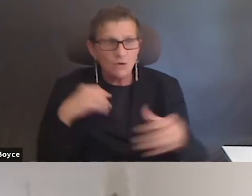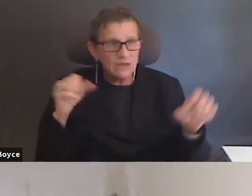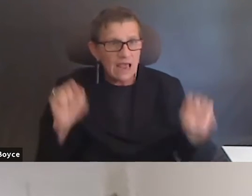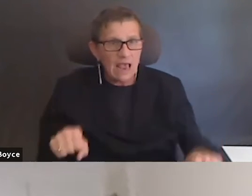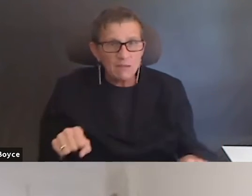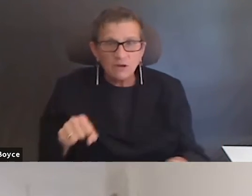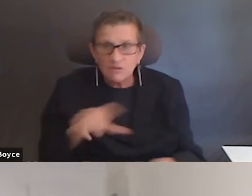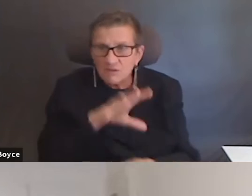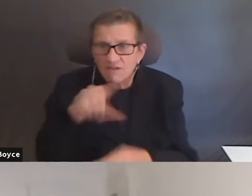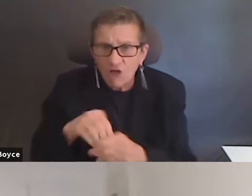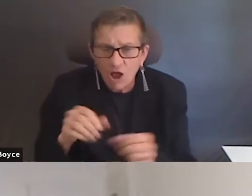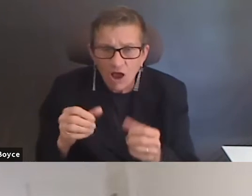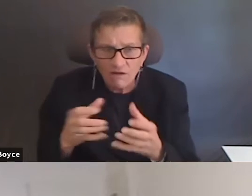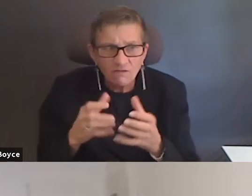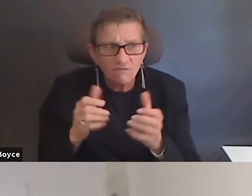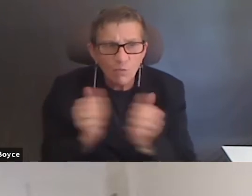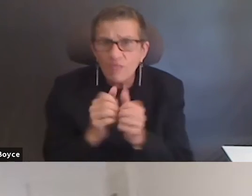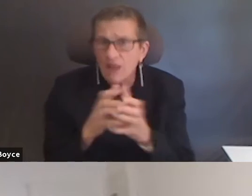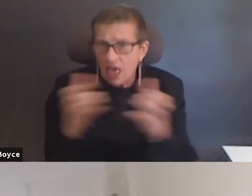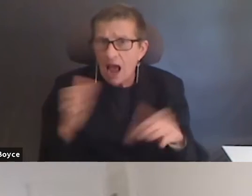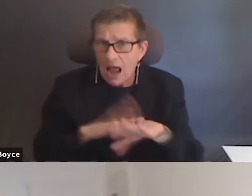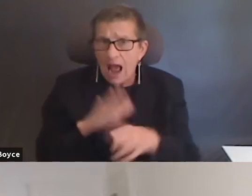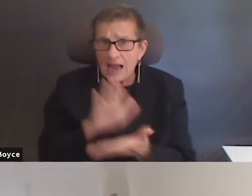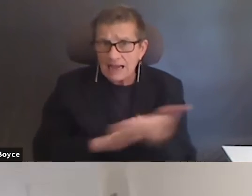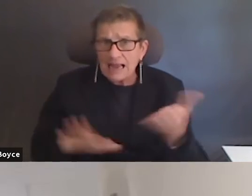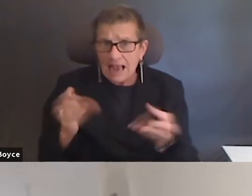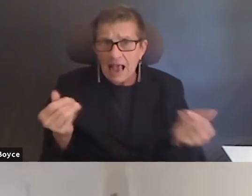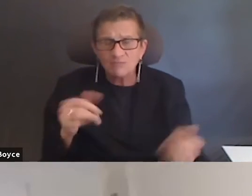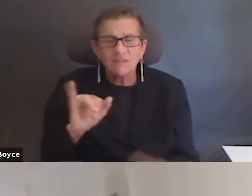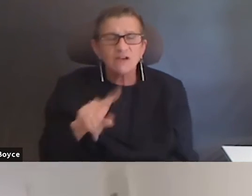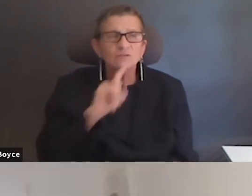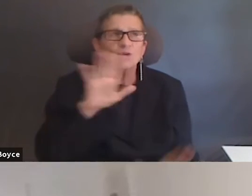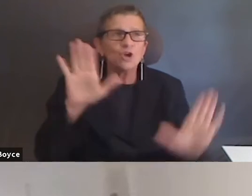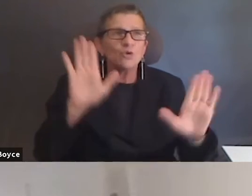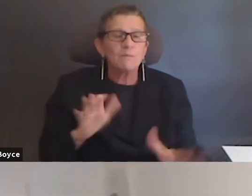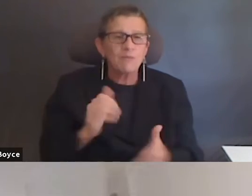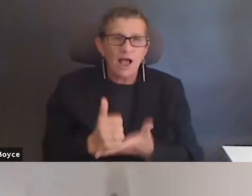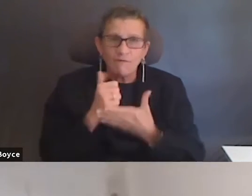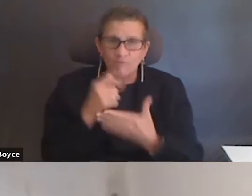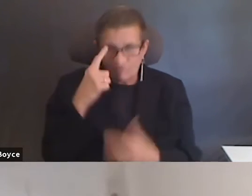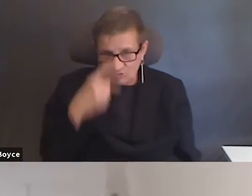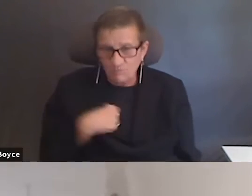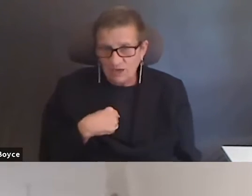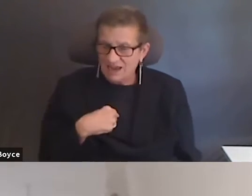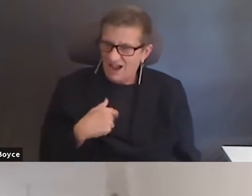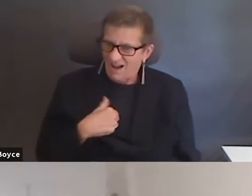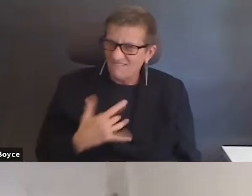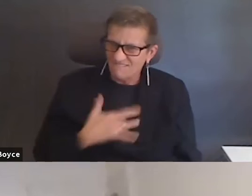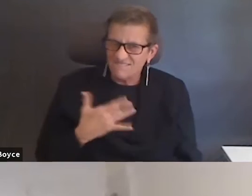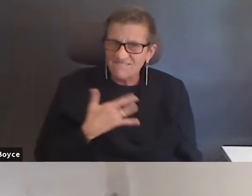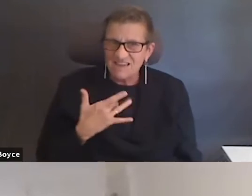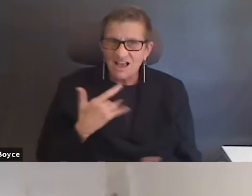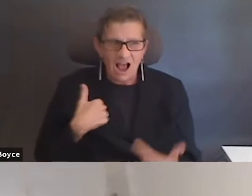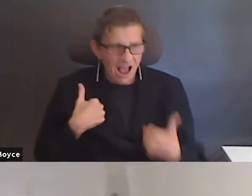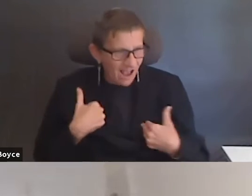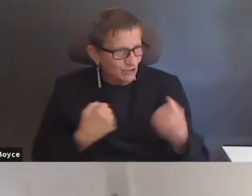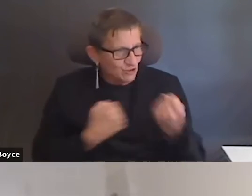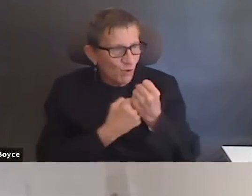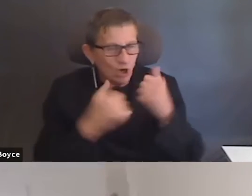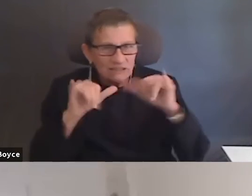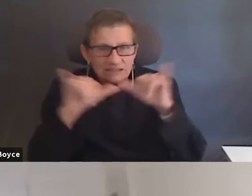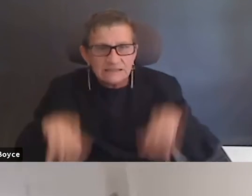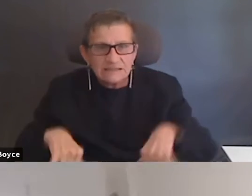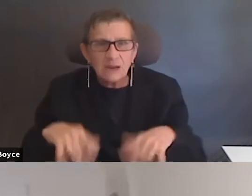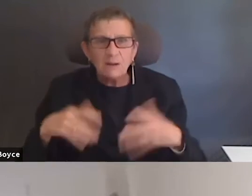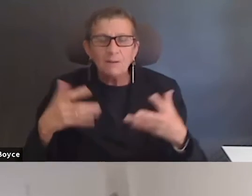get involved with a lot on campus, and that has been incredibly helpful for me to feel I have a support system, and